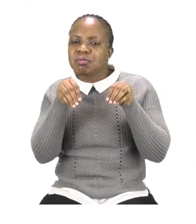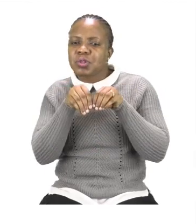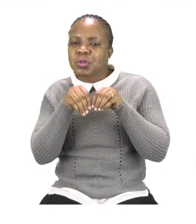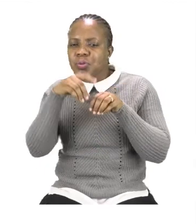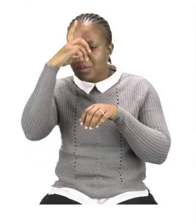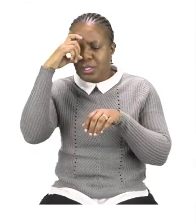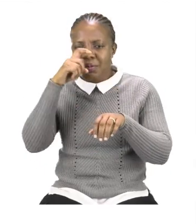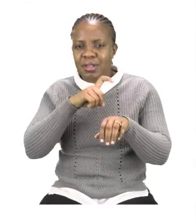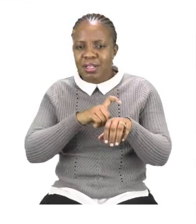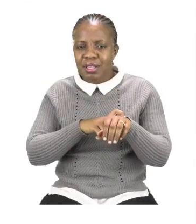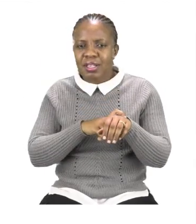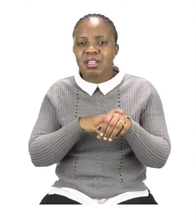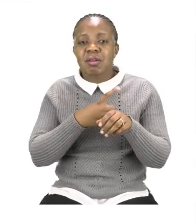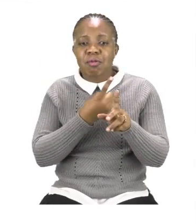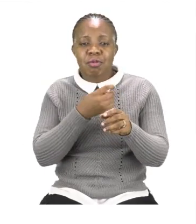the poem.